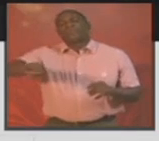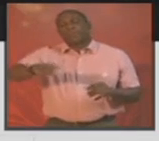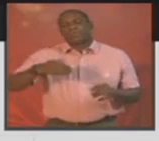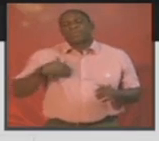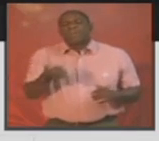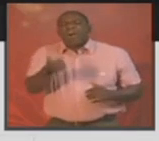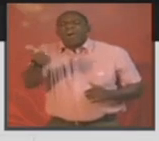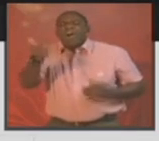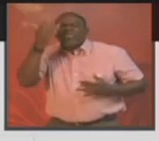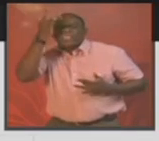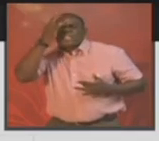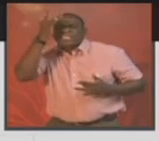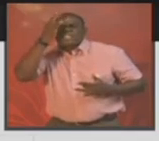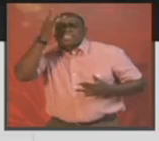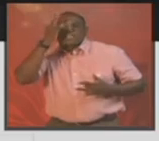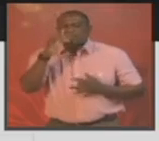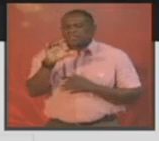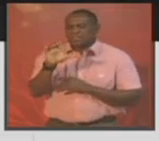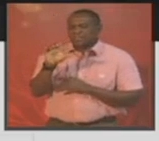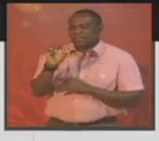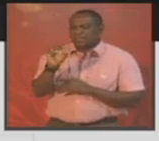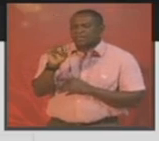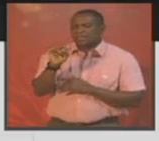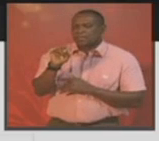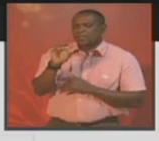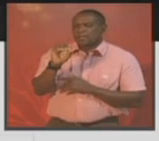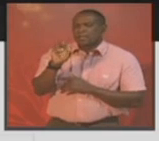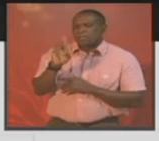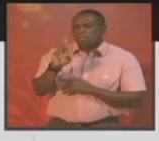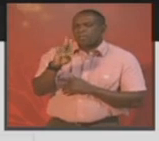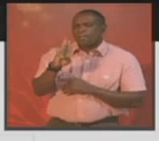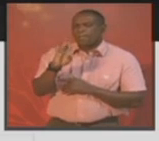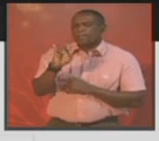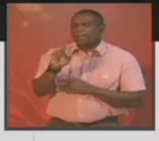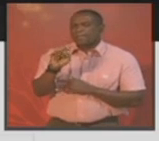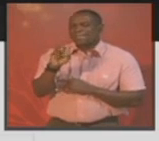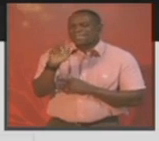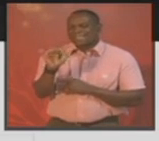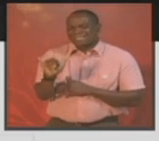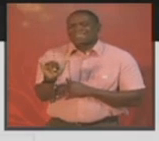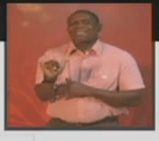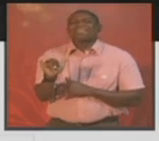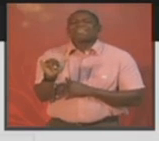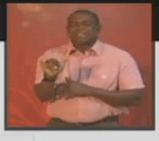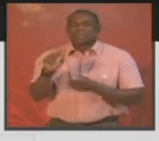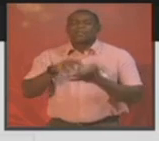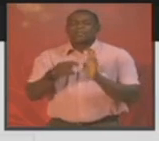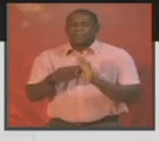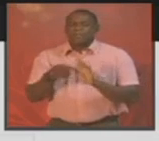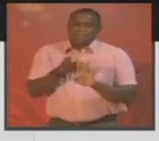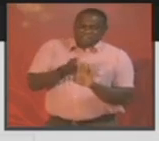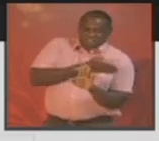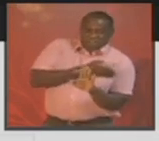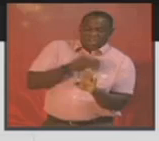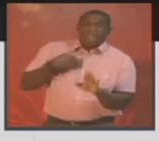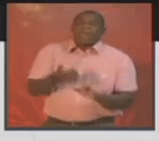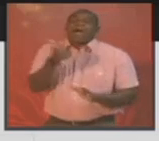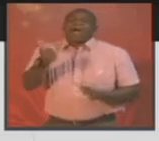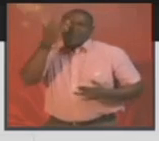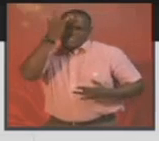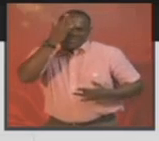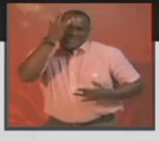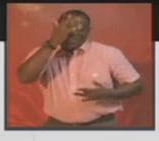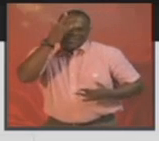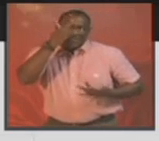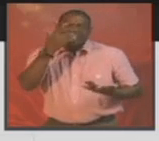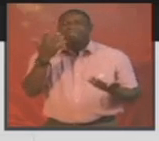with an adverse outcome continue to be individuals who have pre-existing comorbid conditions,